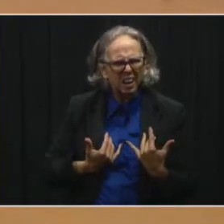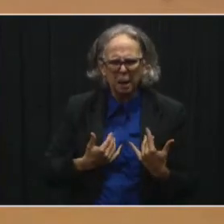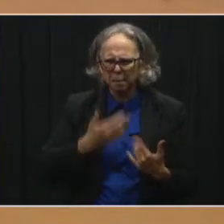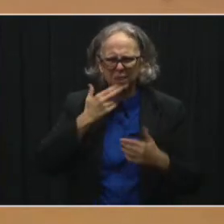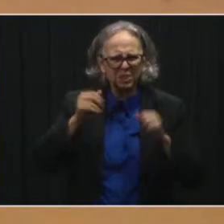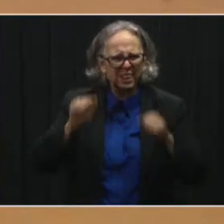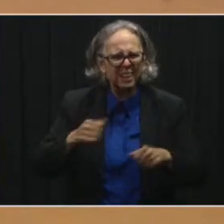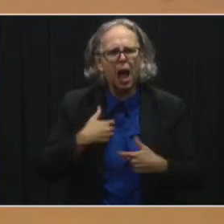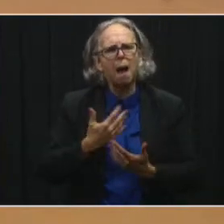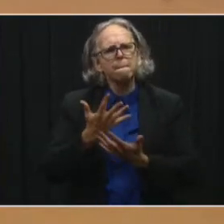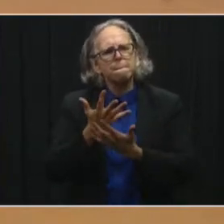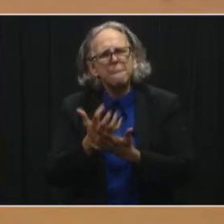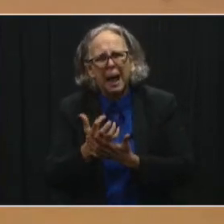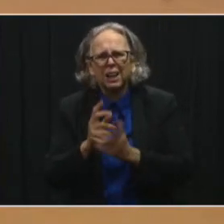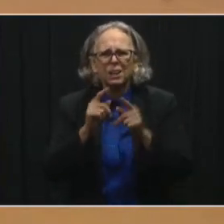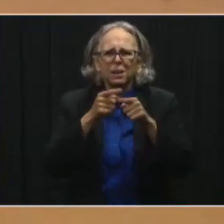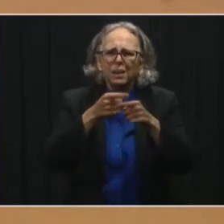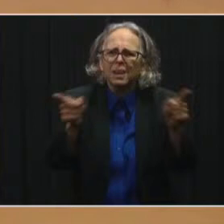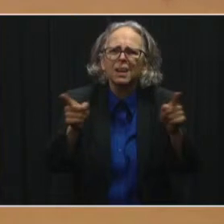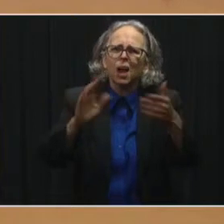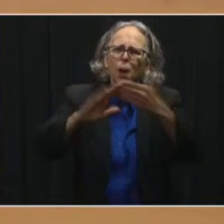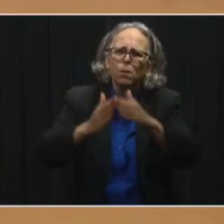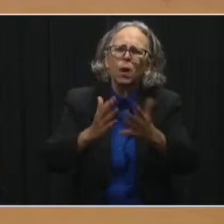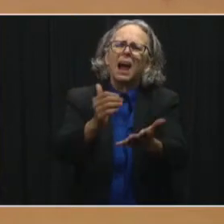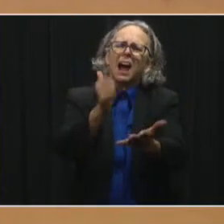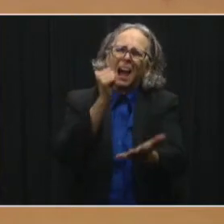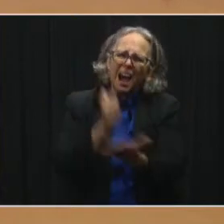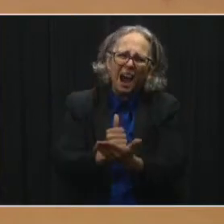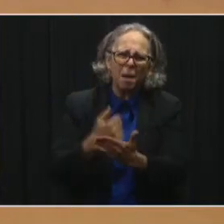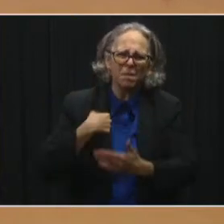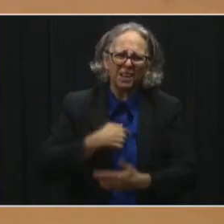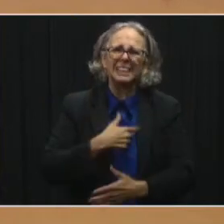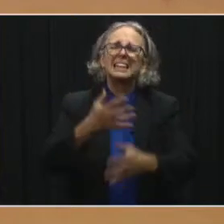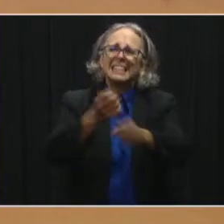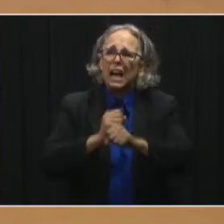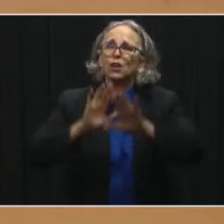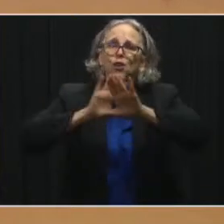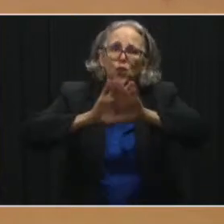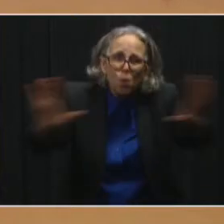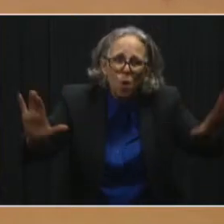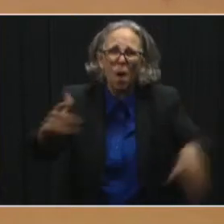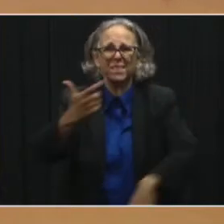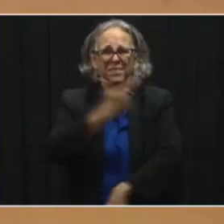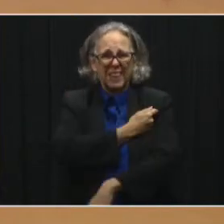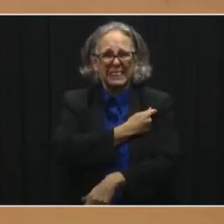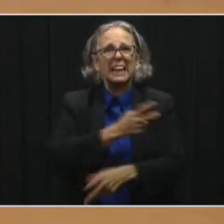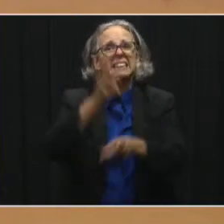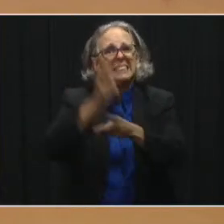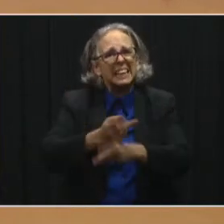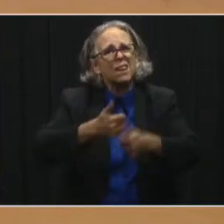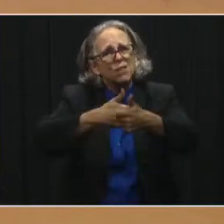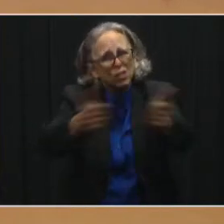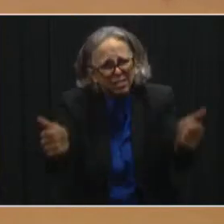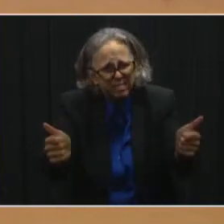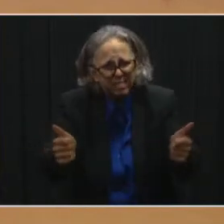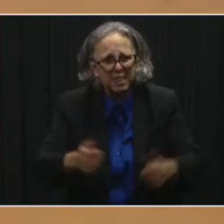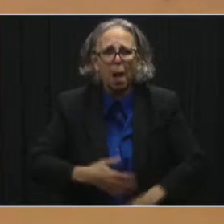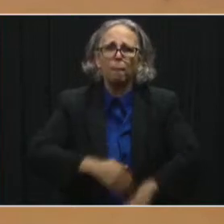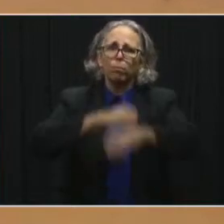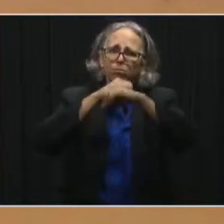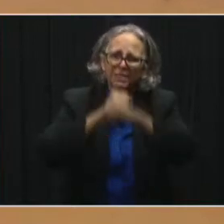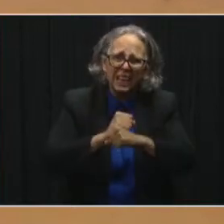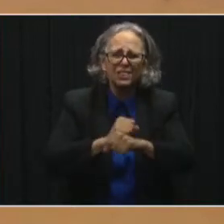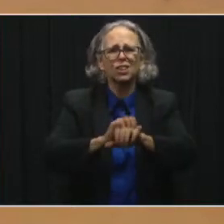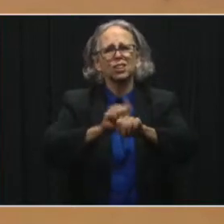you by getting vaccinated. Take care of yourself. Do the best you can to protect yourself with